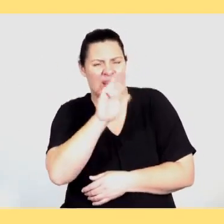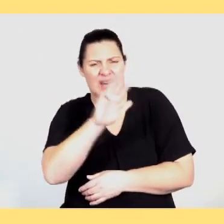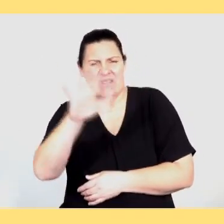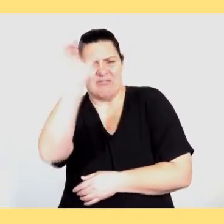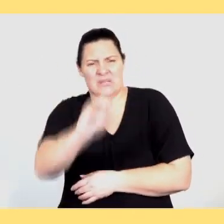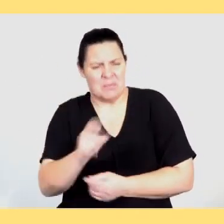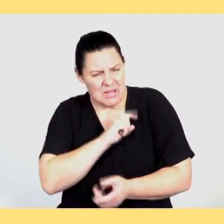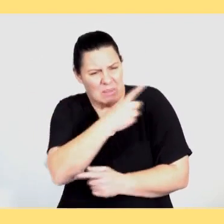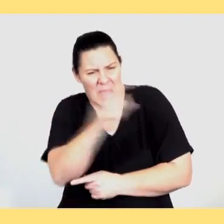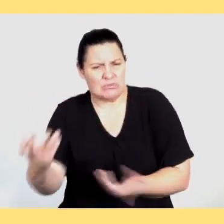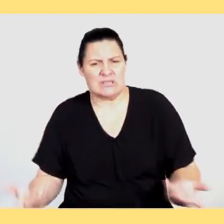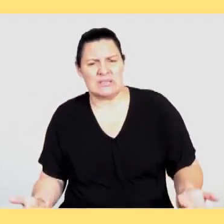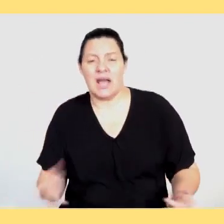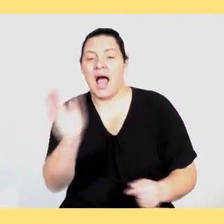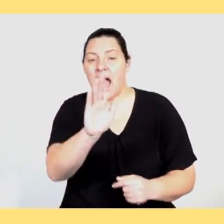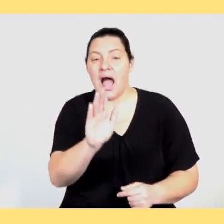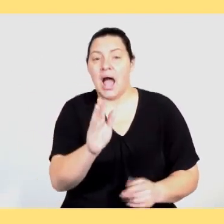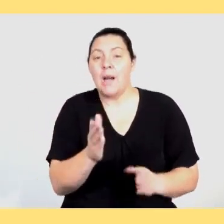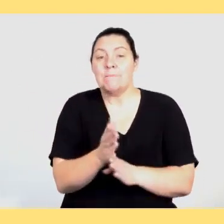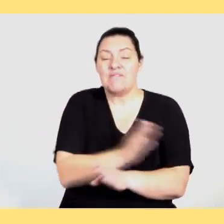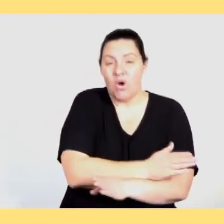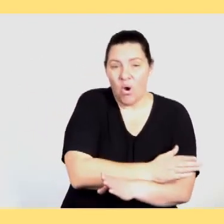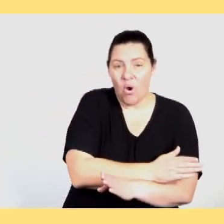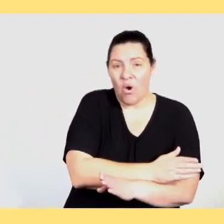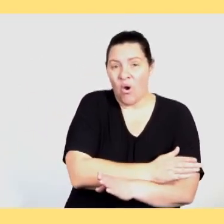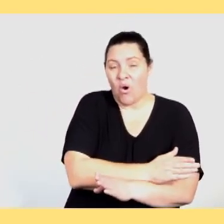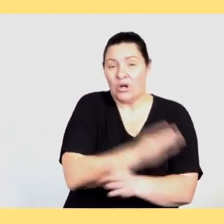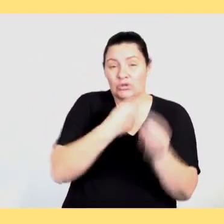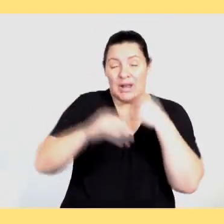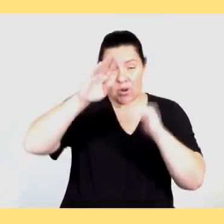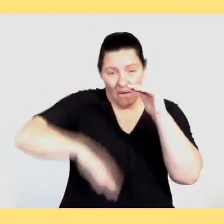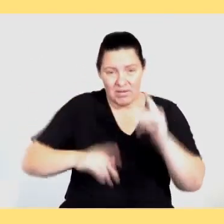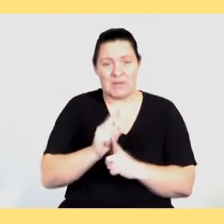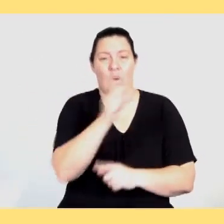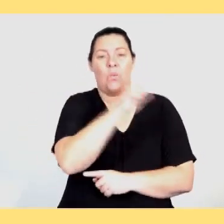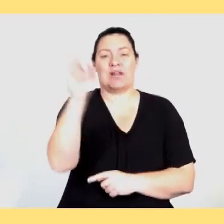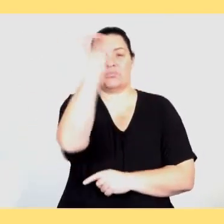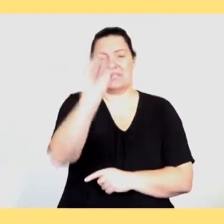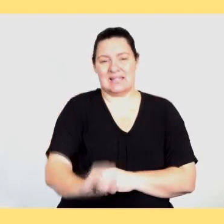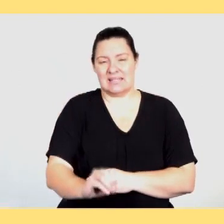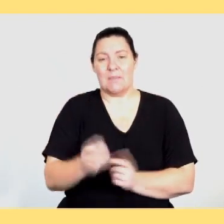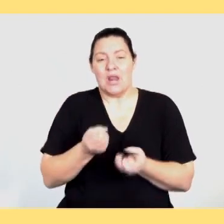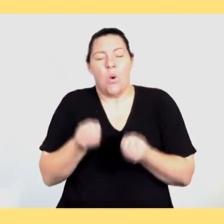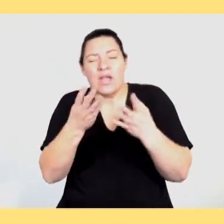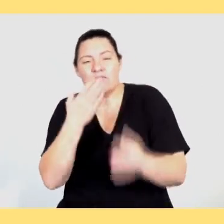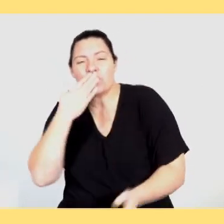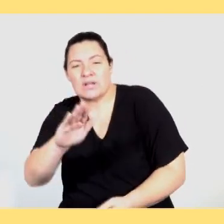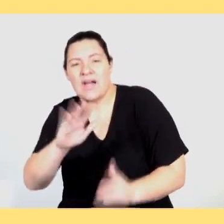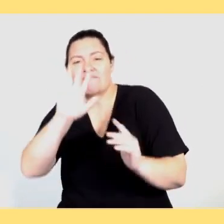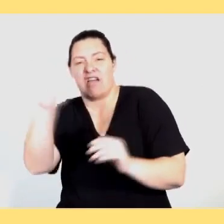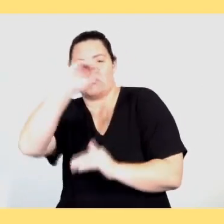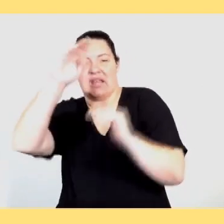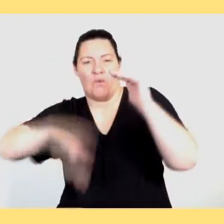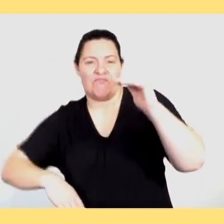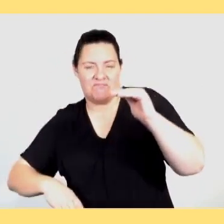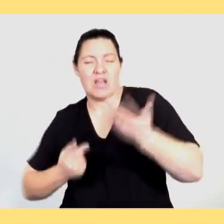using 95? Before the trade discount, we're supposed to get 100%, but we allowed a trade discount of 5, so